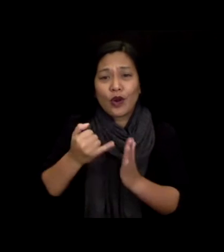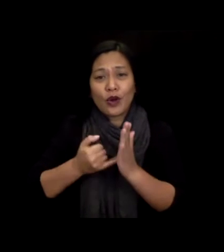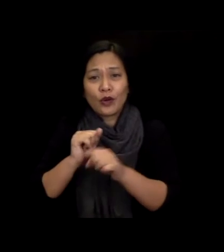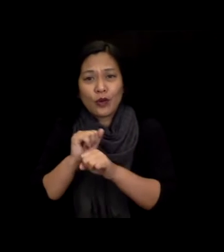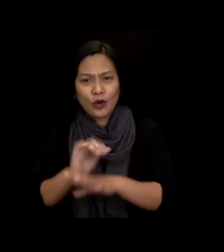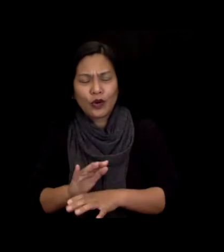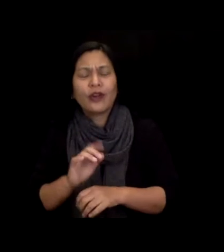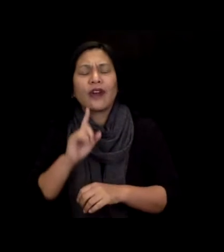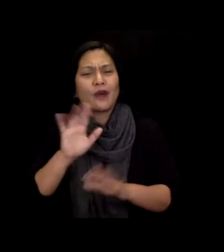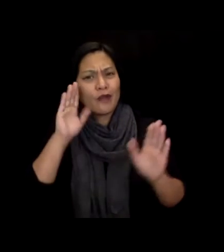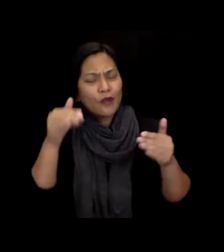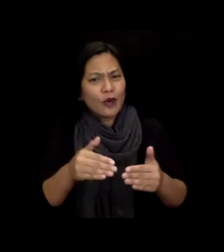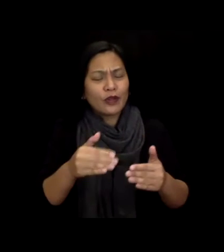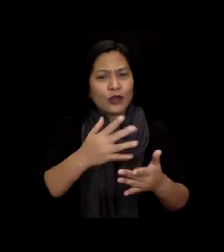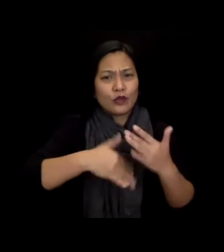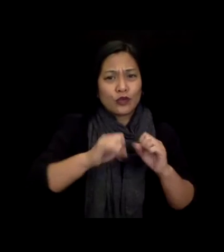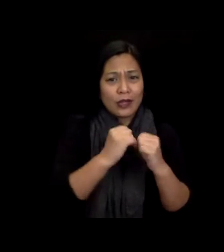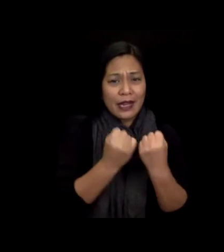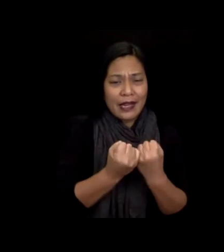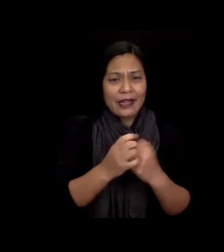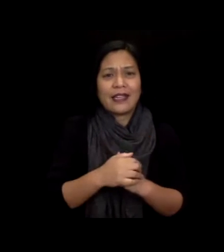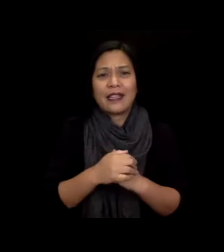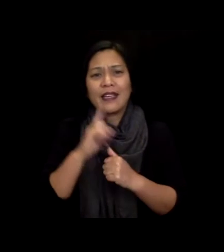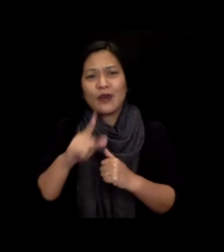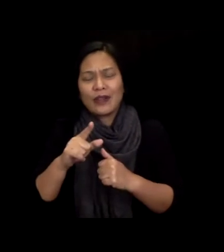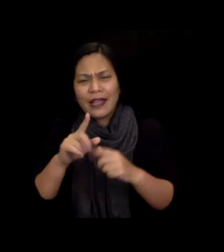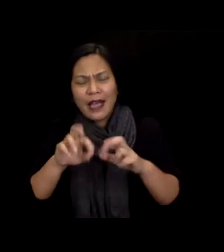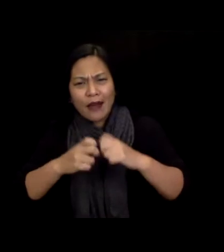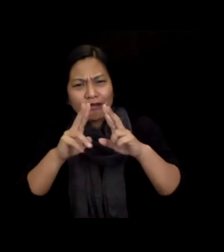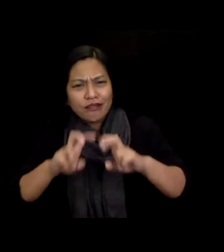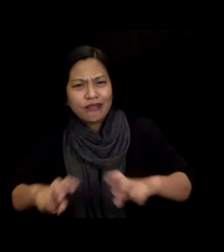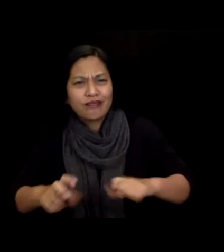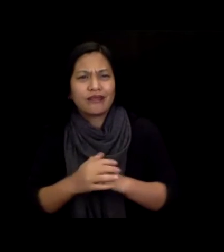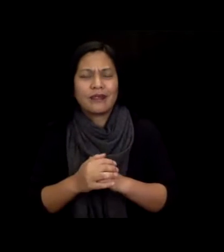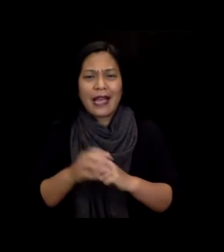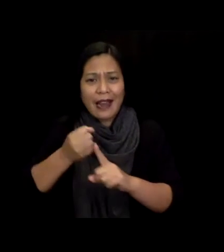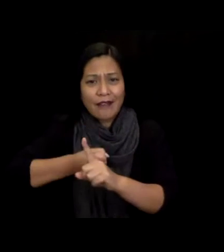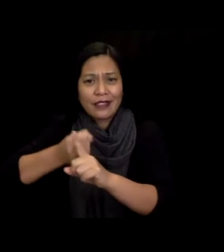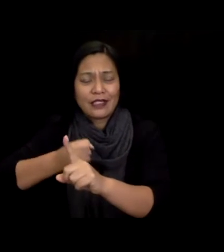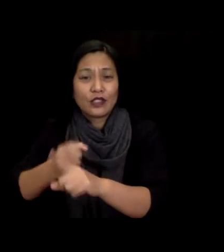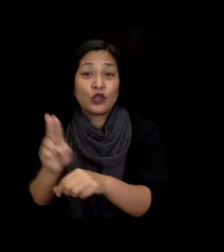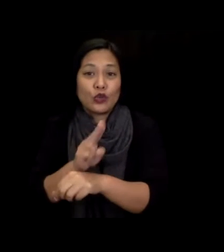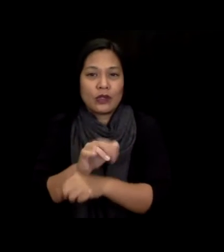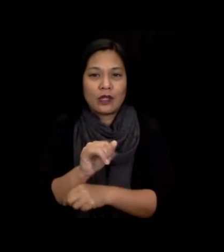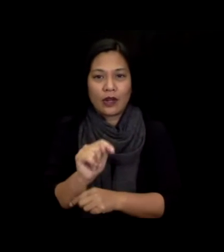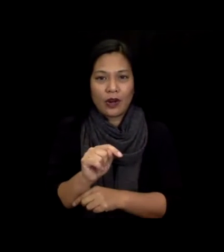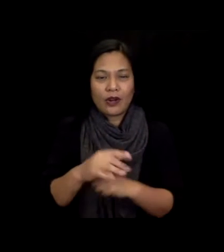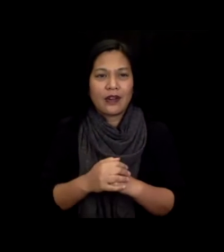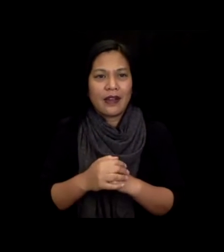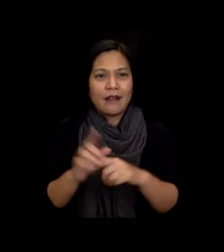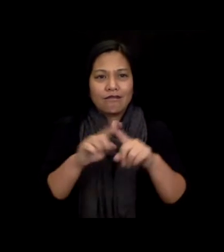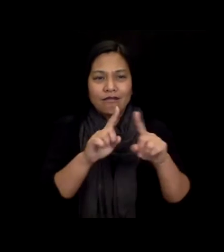critique, pedagogy, and advocacy through the arts. My research-based practice explores how processes